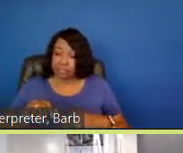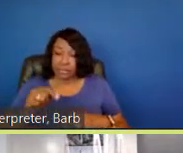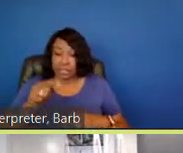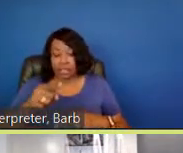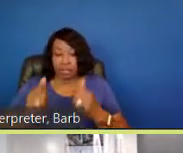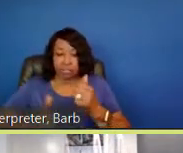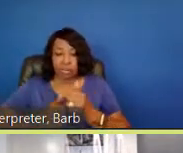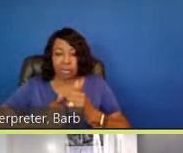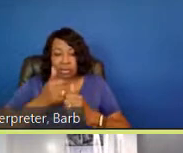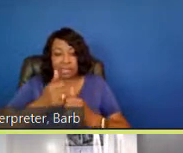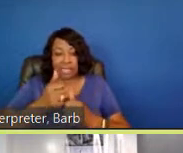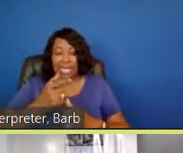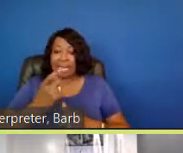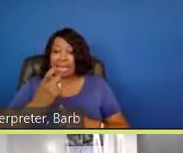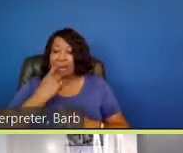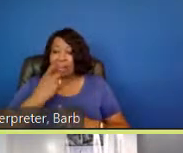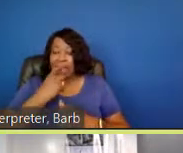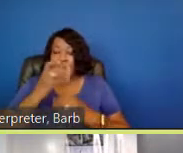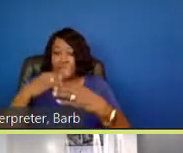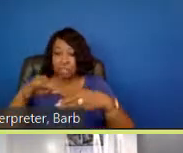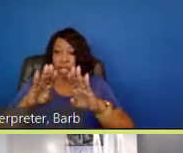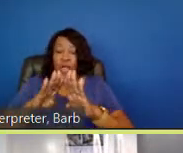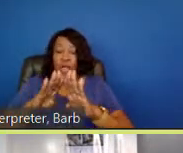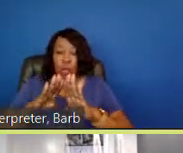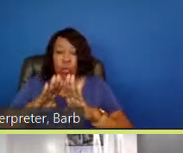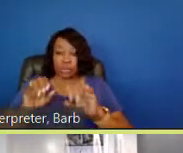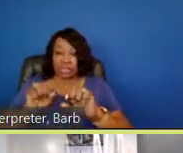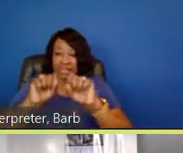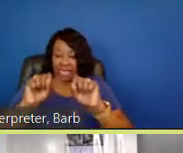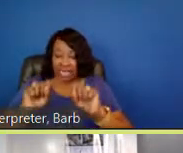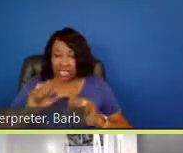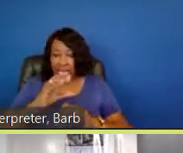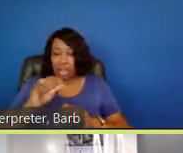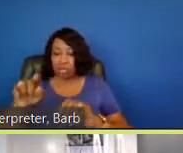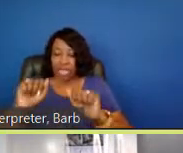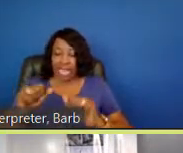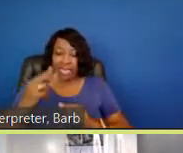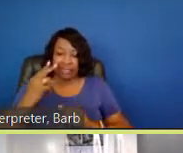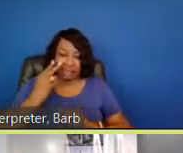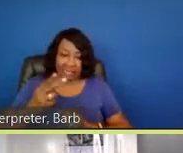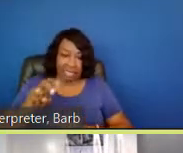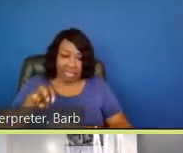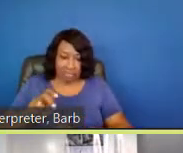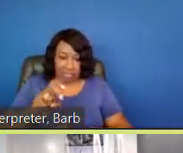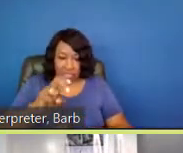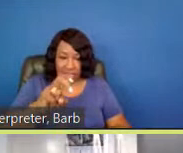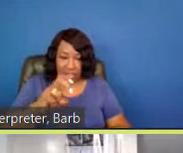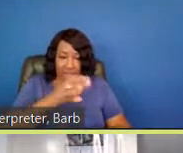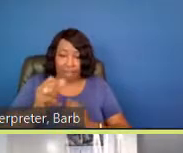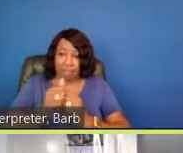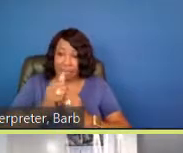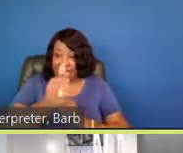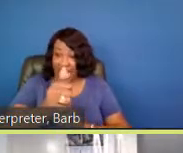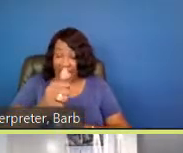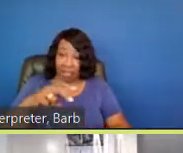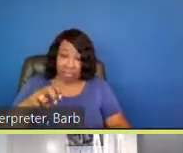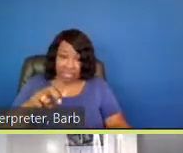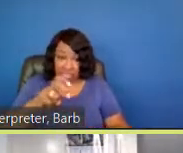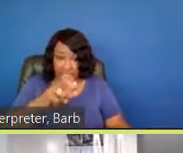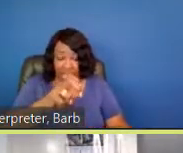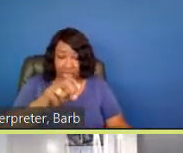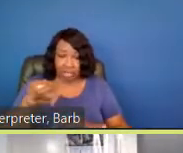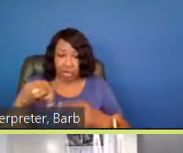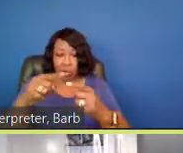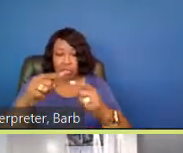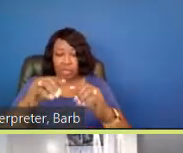primarily glass enclosed station, and you can see the stair, and just beyond the stair that goes up to